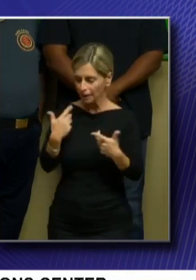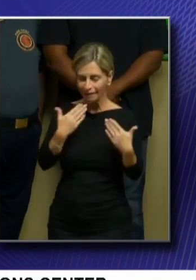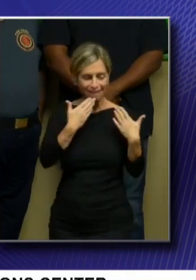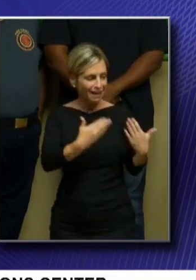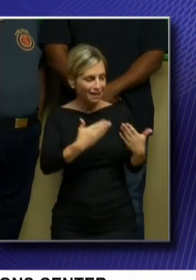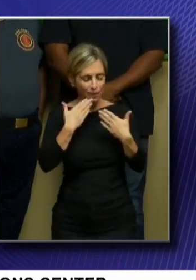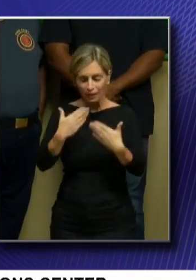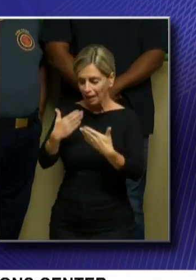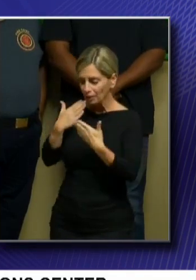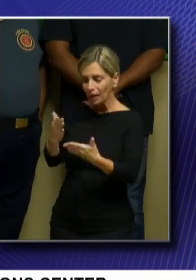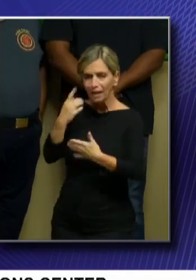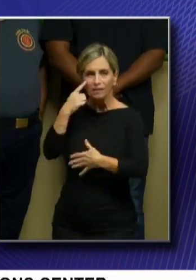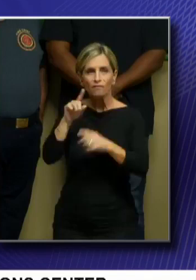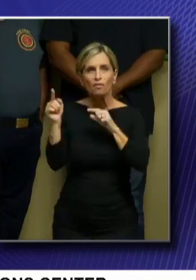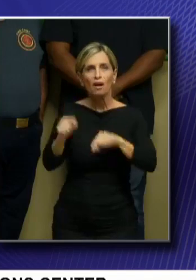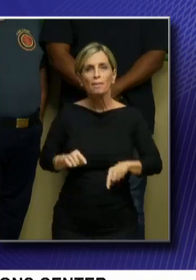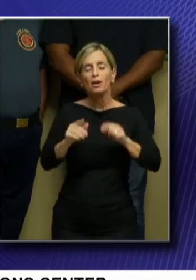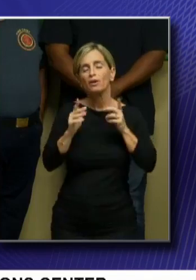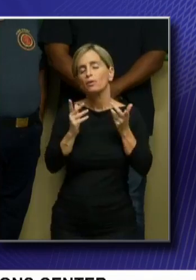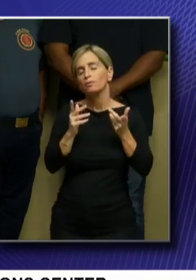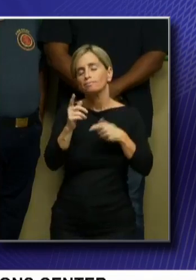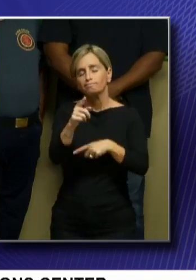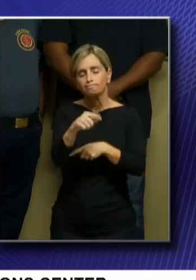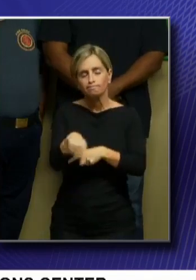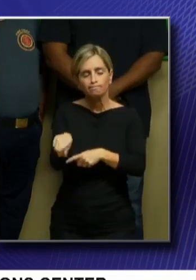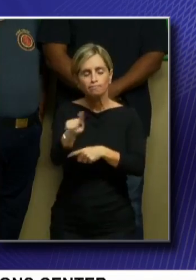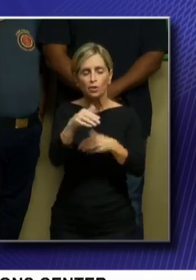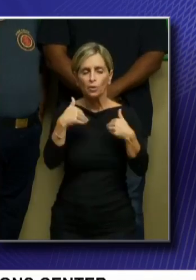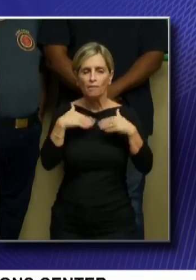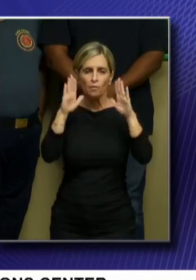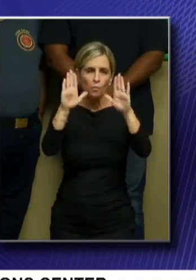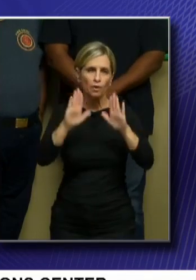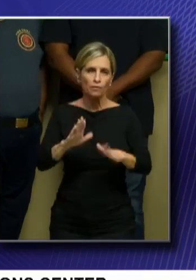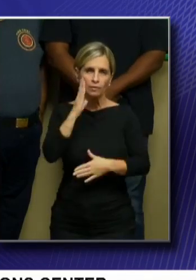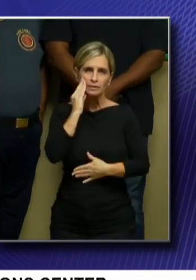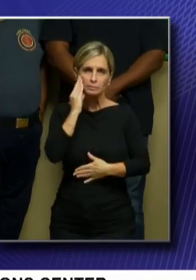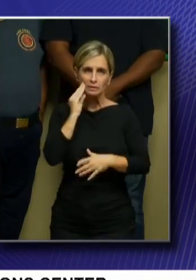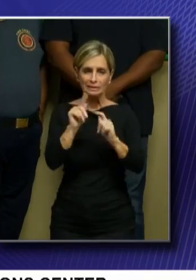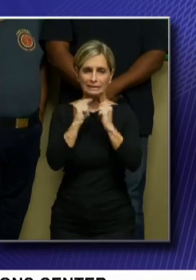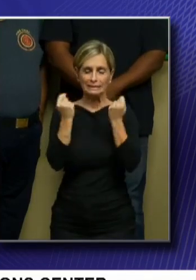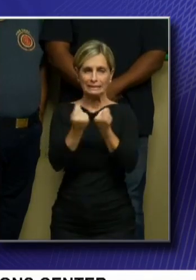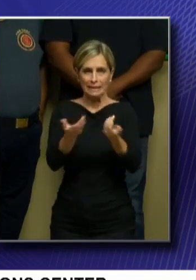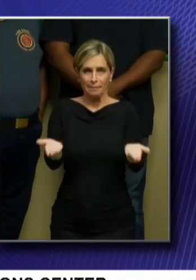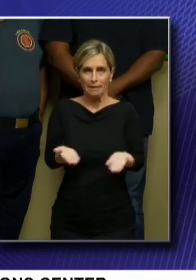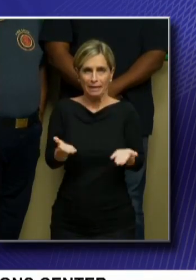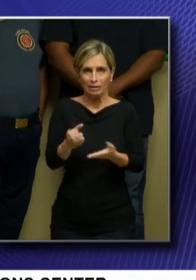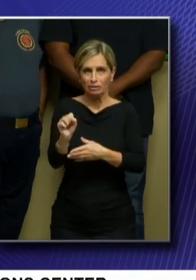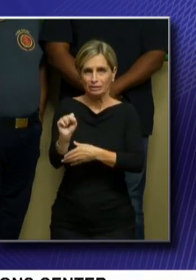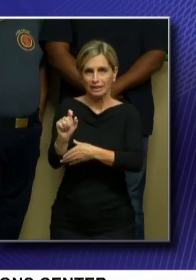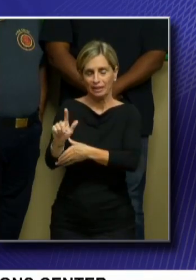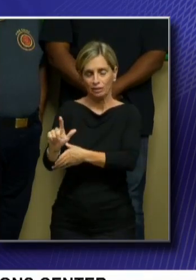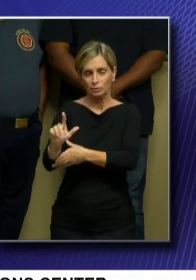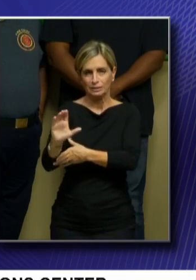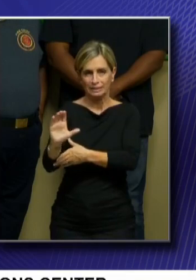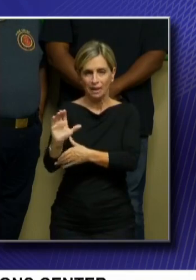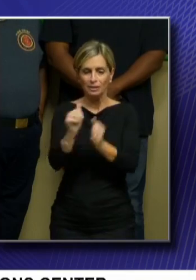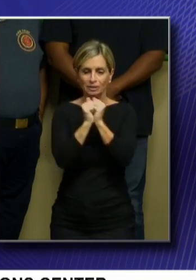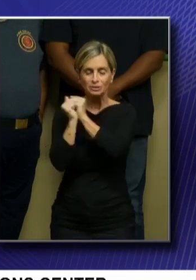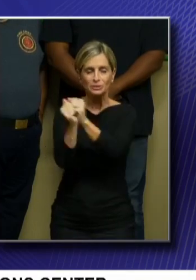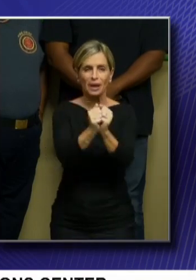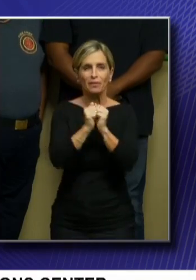here. You have a great experienced team here in St. Lucie County, and together we get through this. So thank